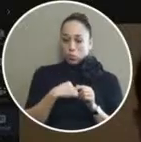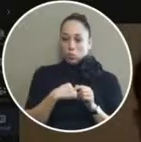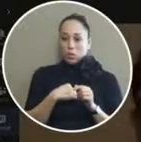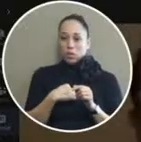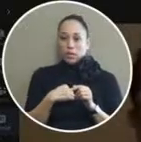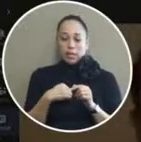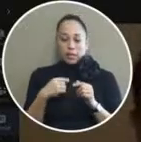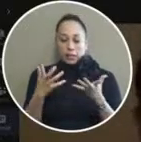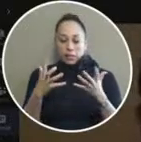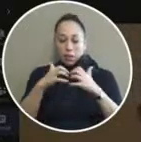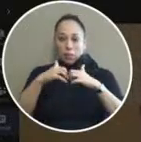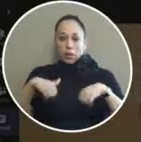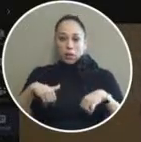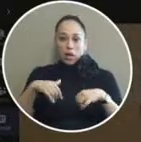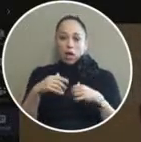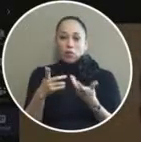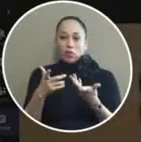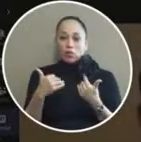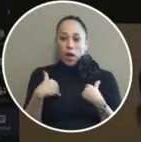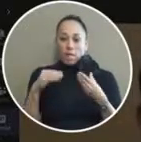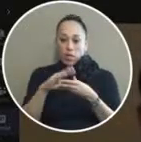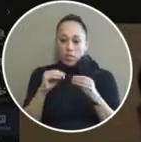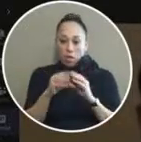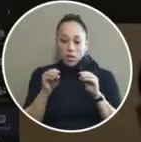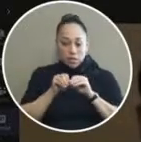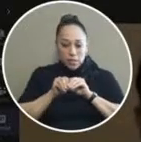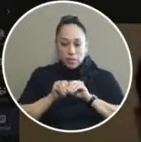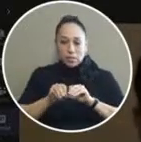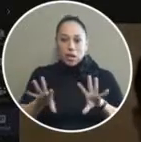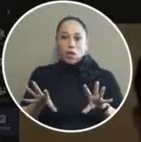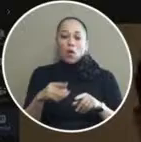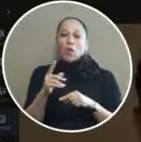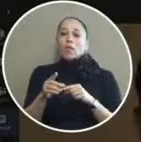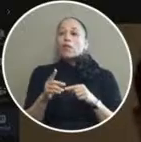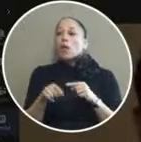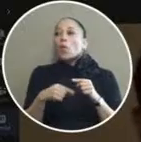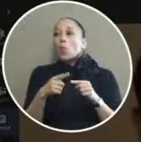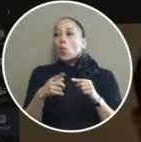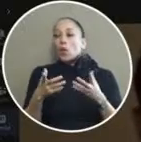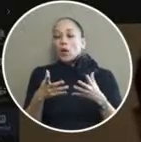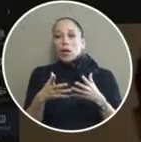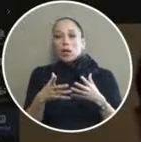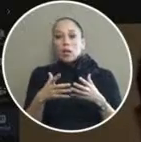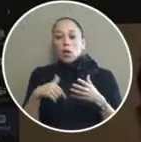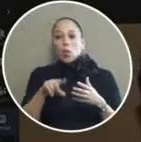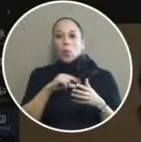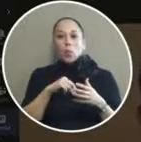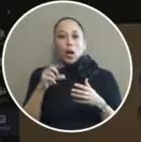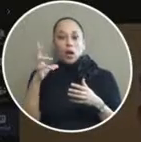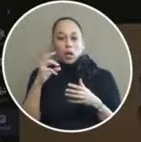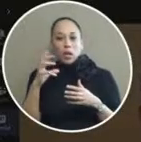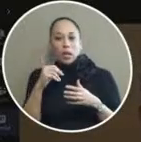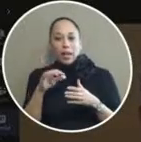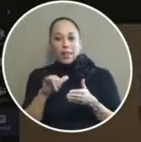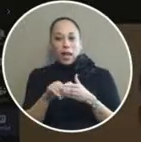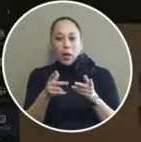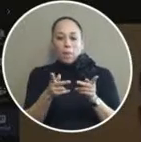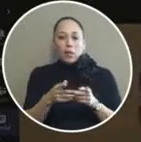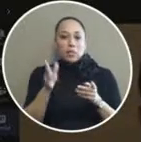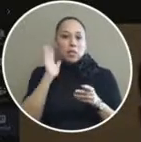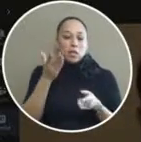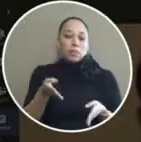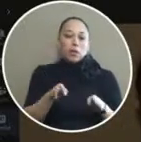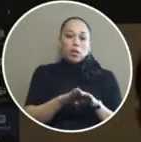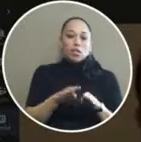there's a breakdown of getting the message out, that when we're hearing that a site would be closing because